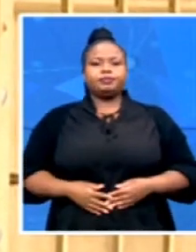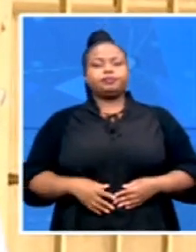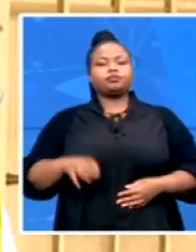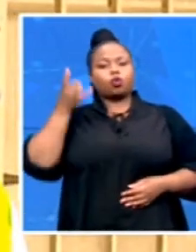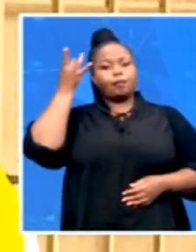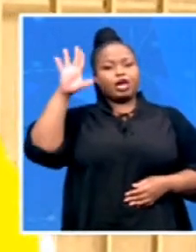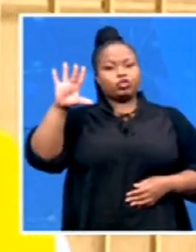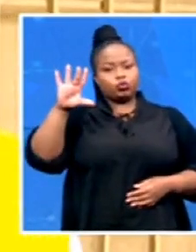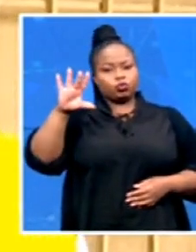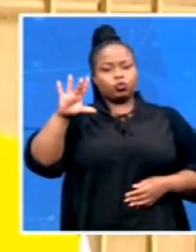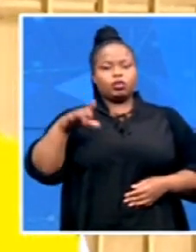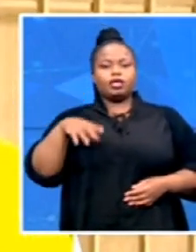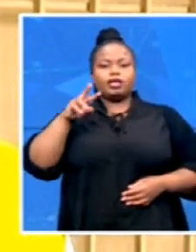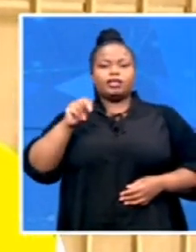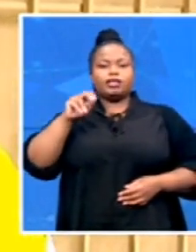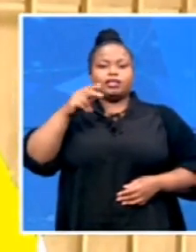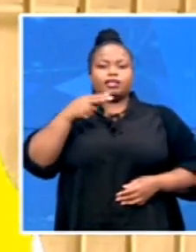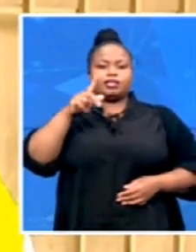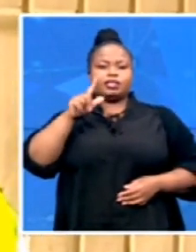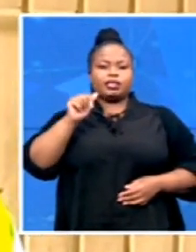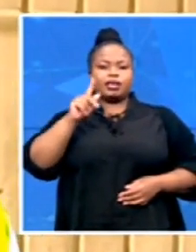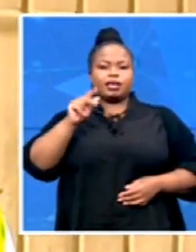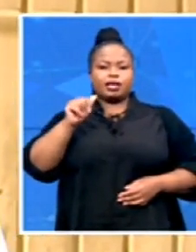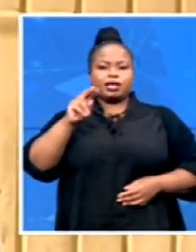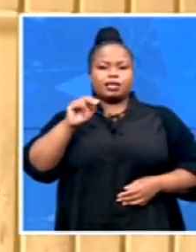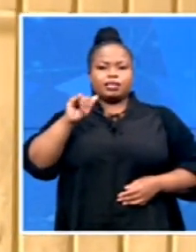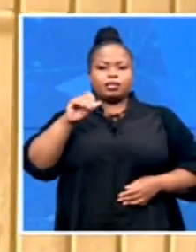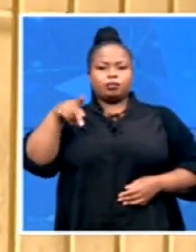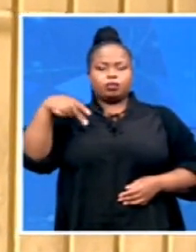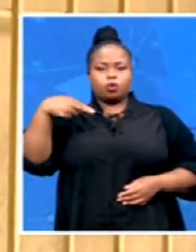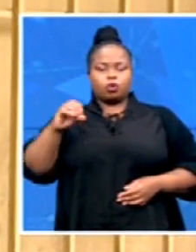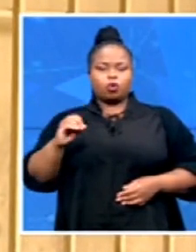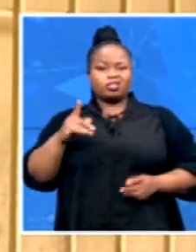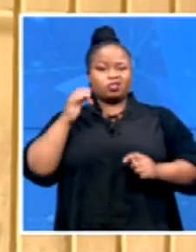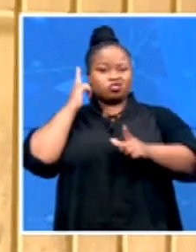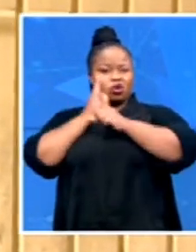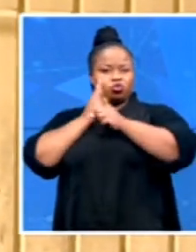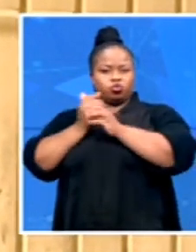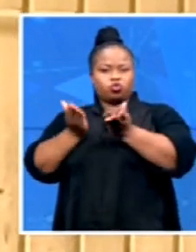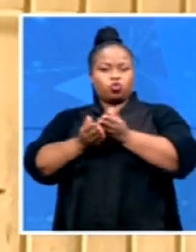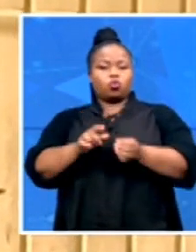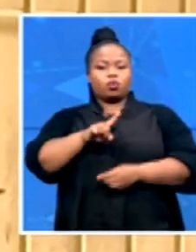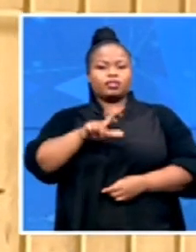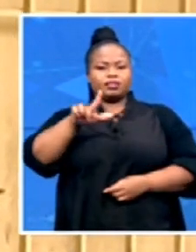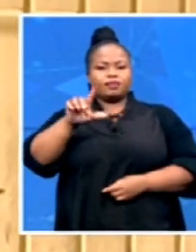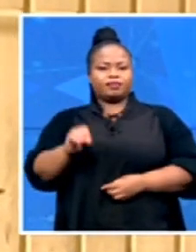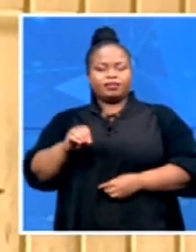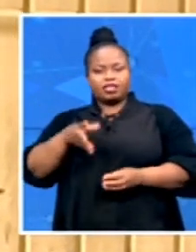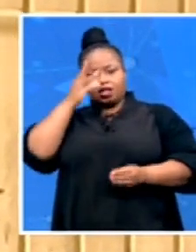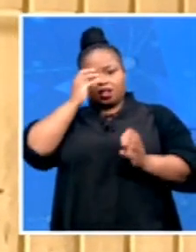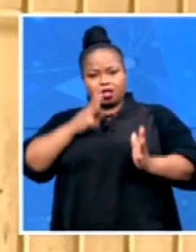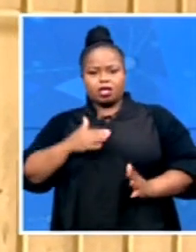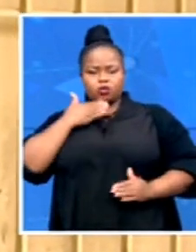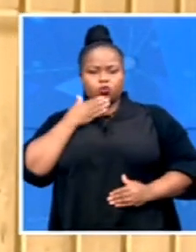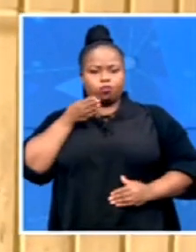is a township school where about 170 learners have sat down today to write their first English paper. As you mentioned in your intro, more